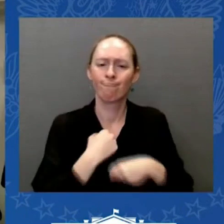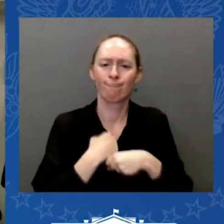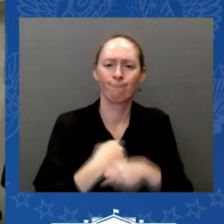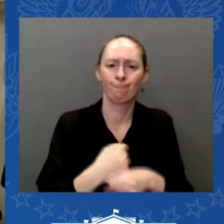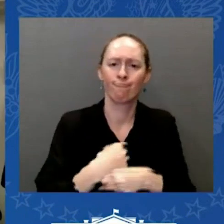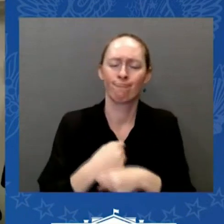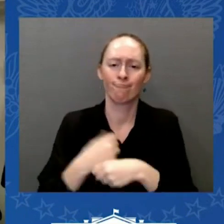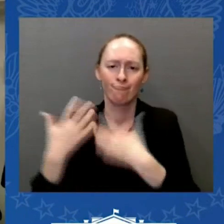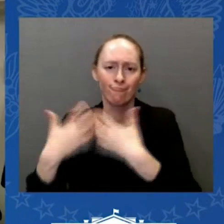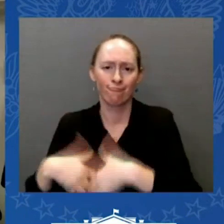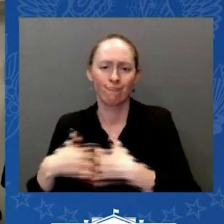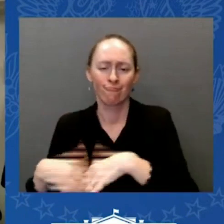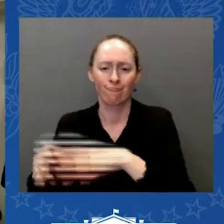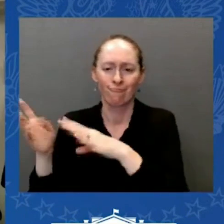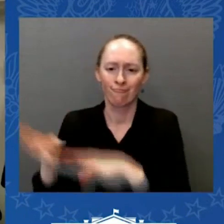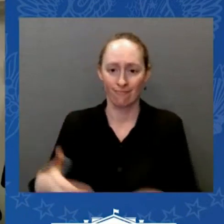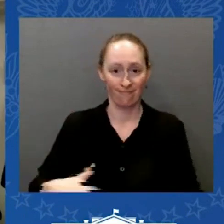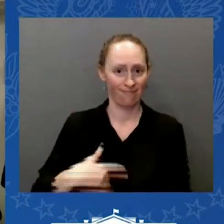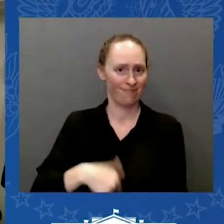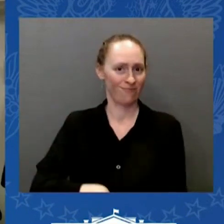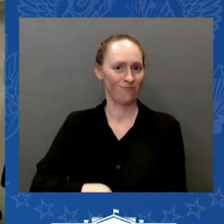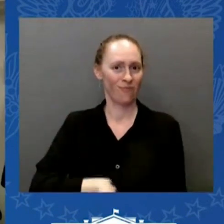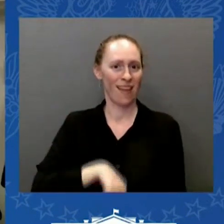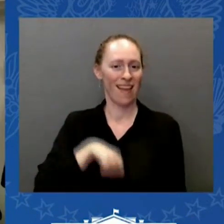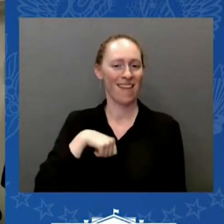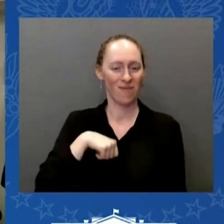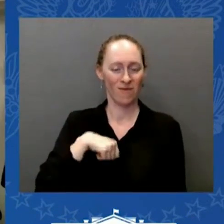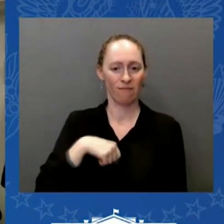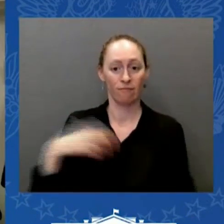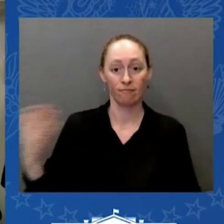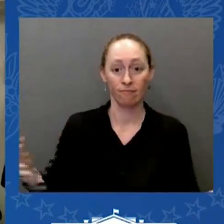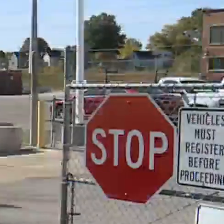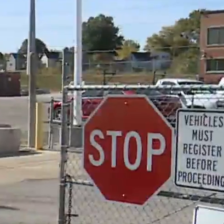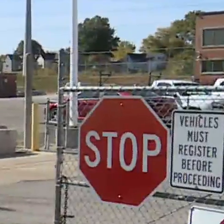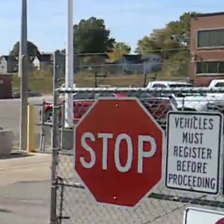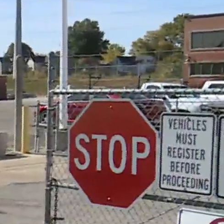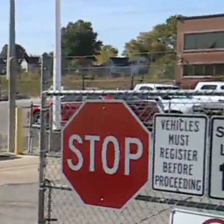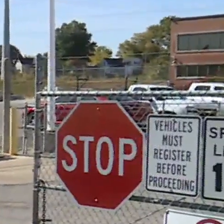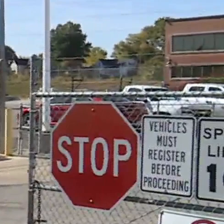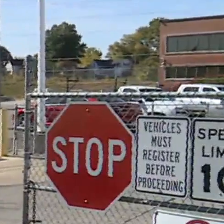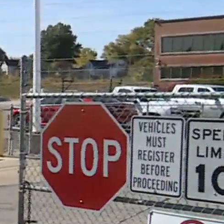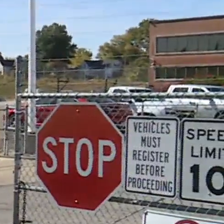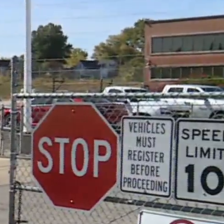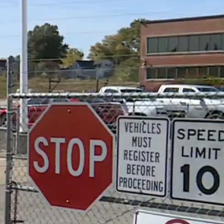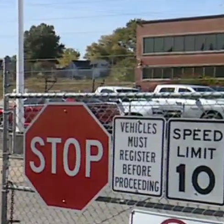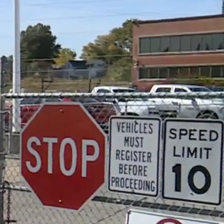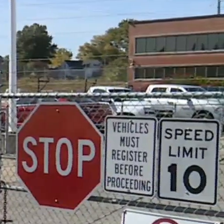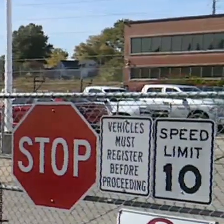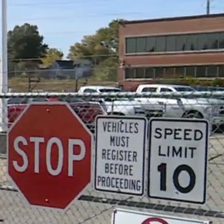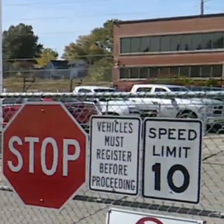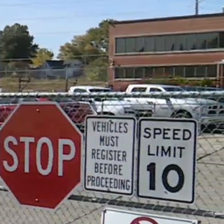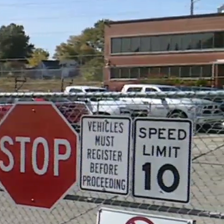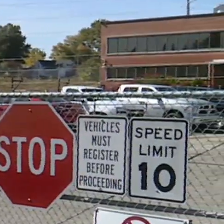the lithium iron factory at the site of a former Monsanto plant. It will be the first